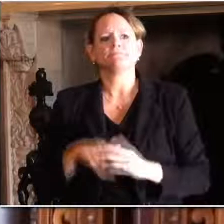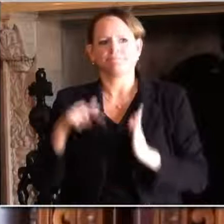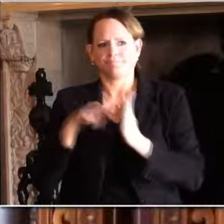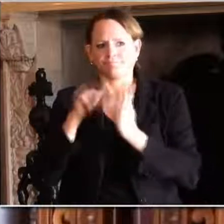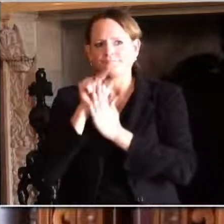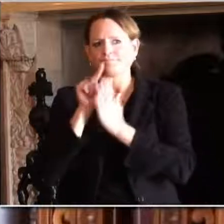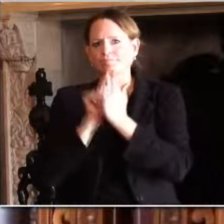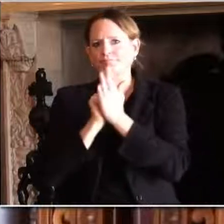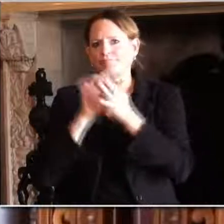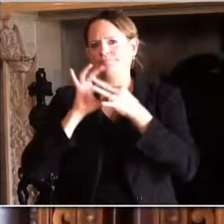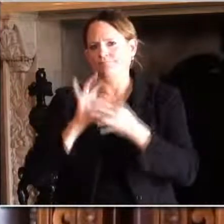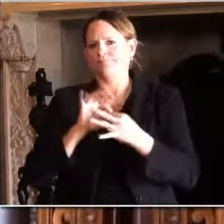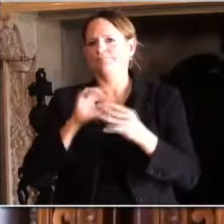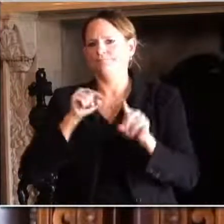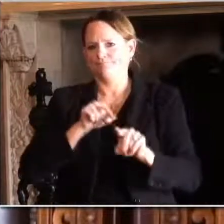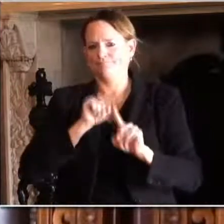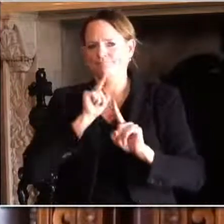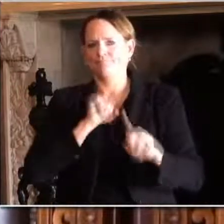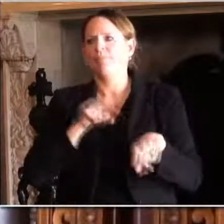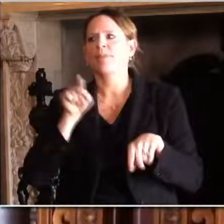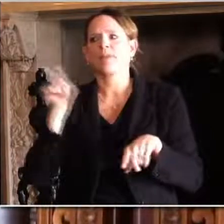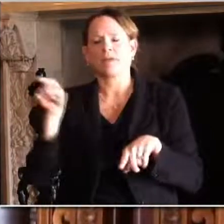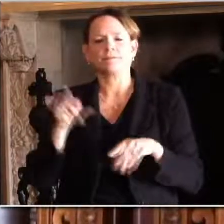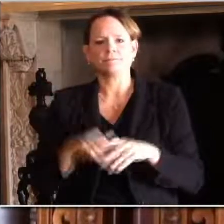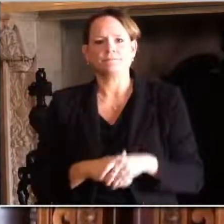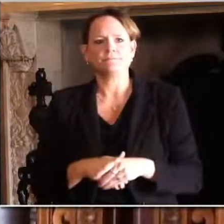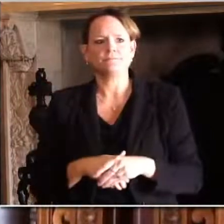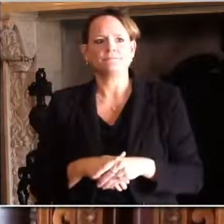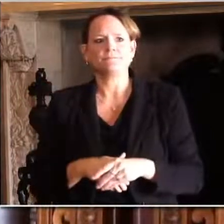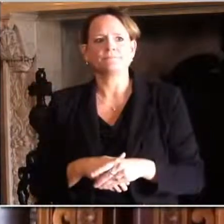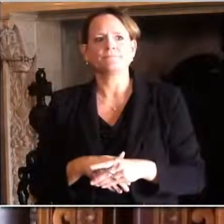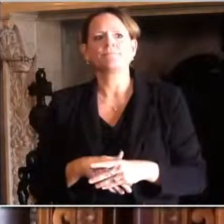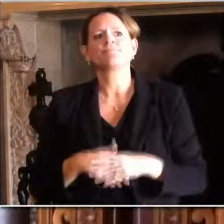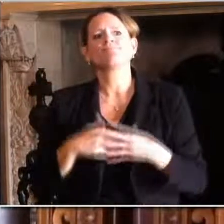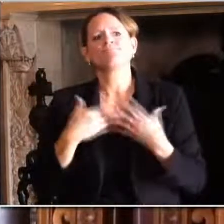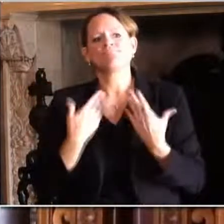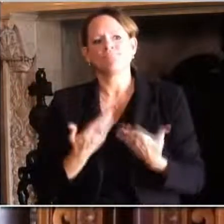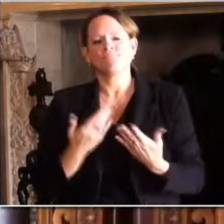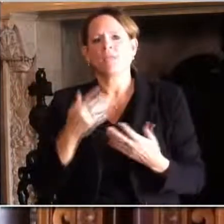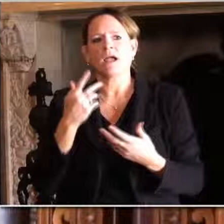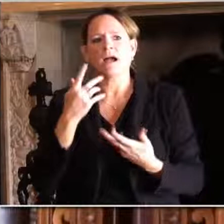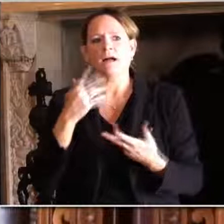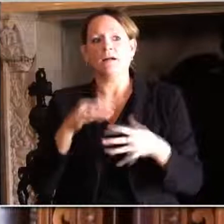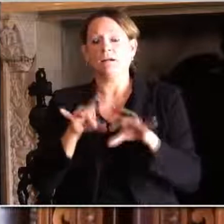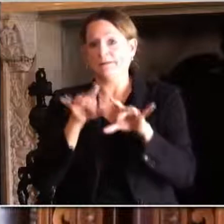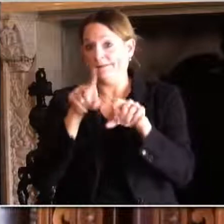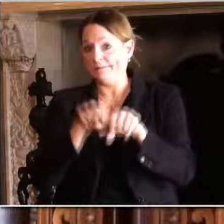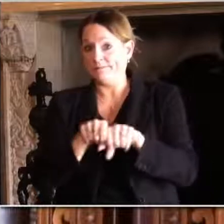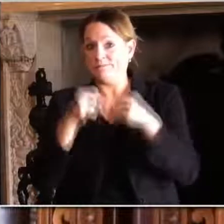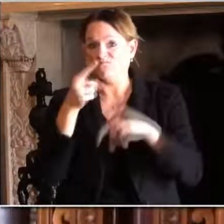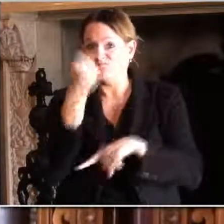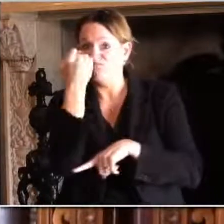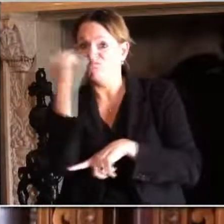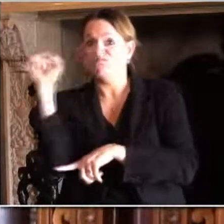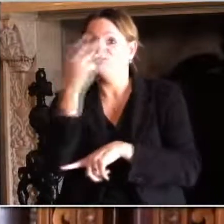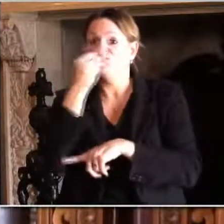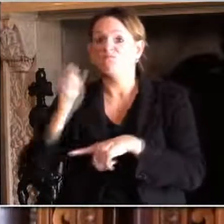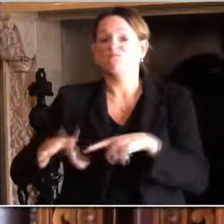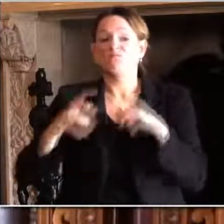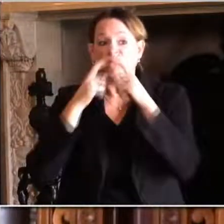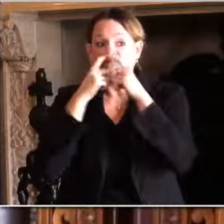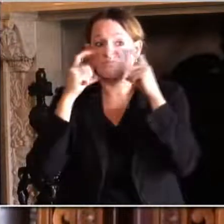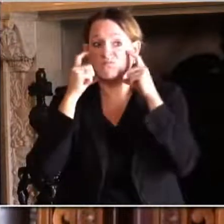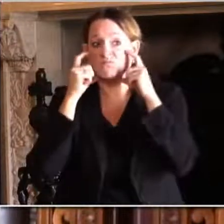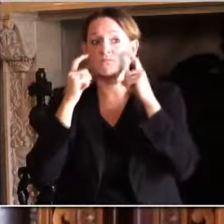Wisconsin statutes, as you mentioned, there is a civil forfeiture for violating an emergency order, and state law gives